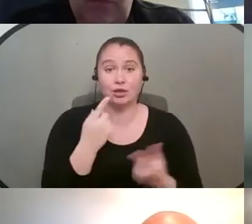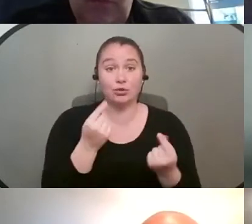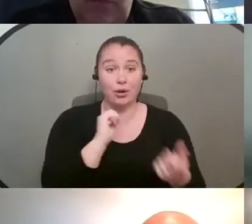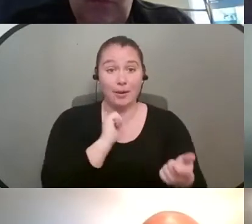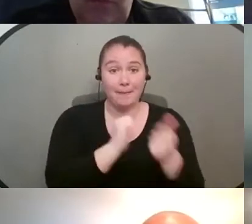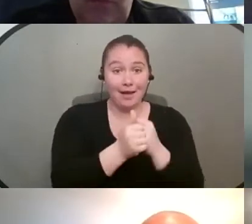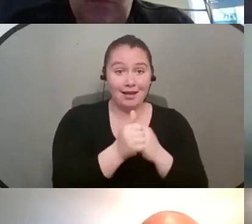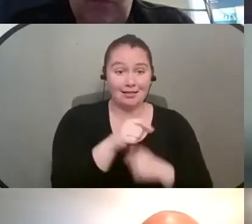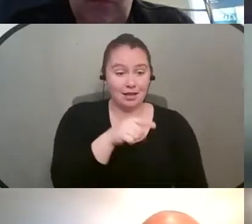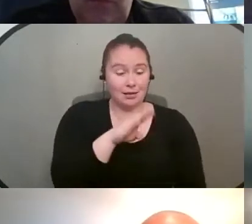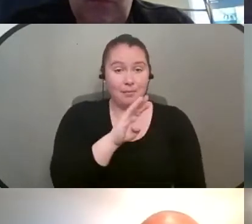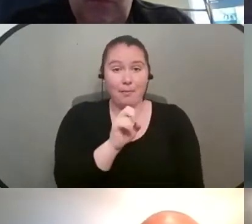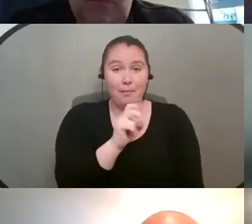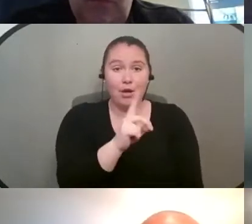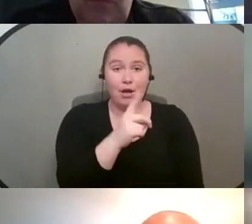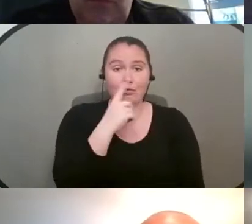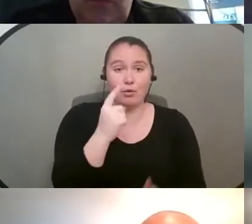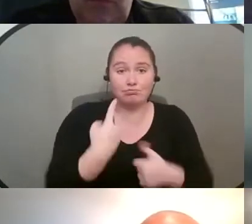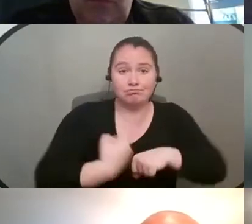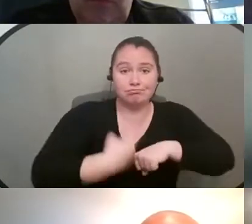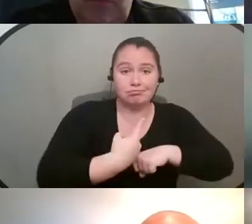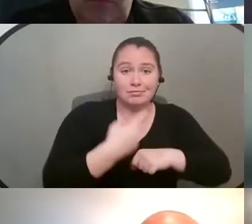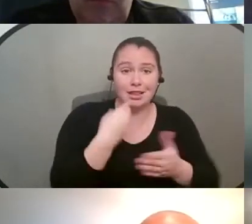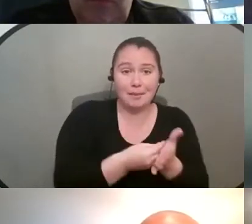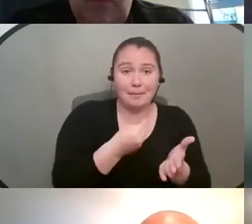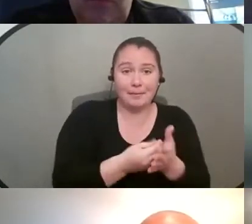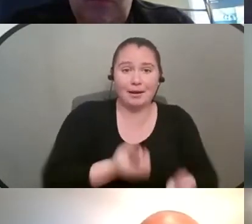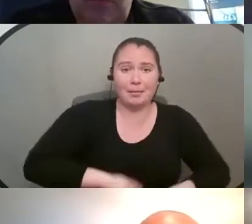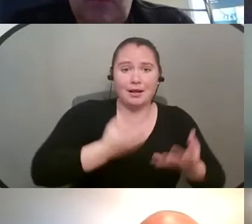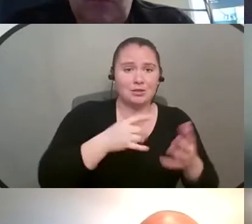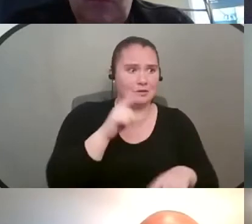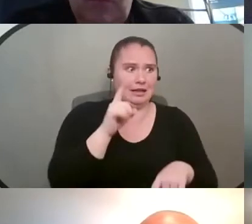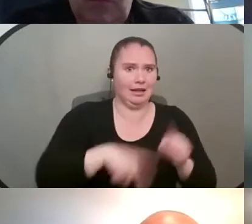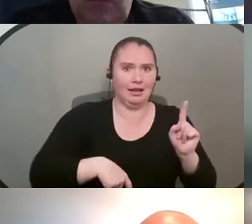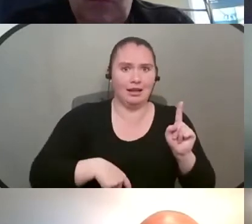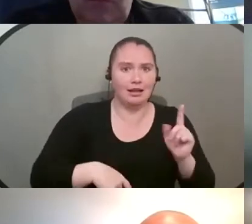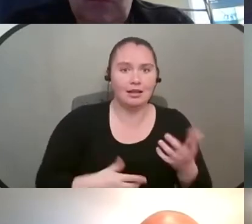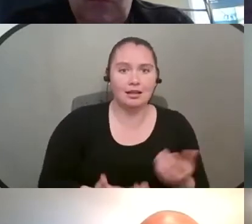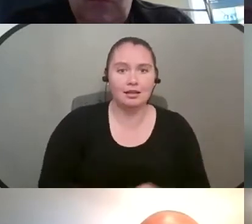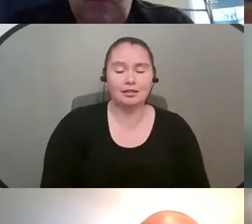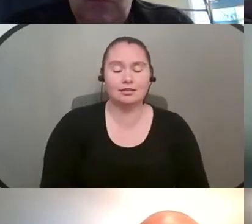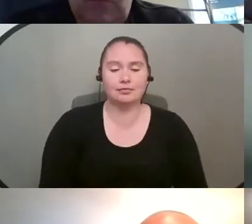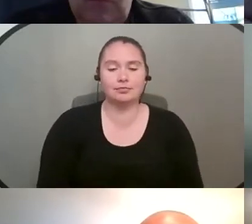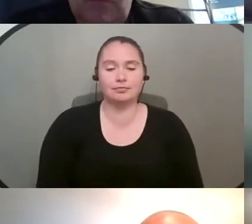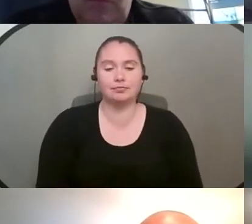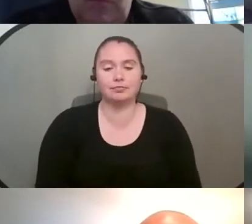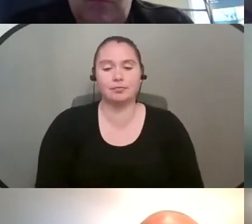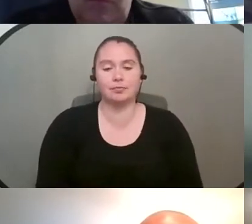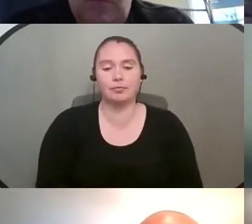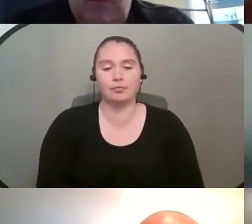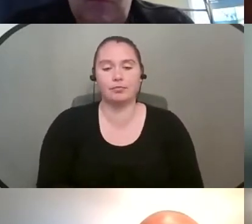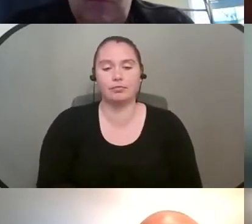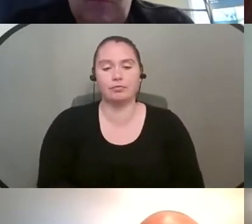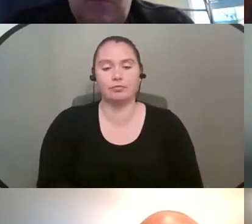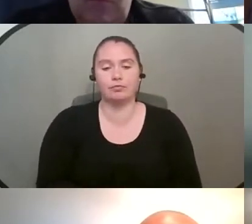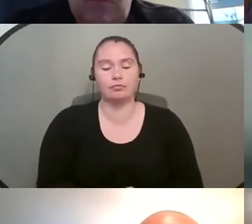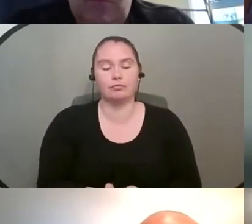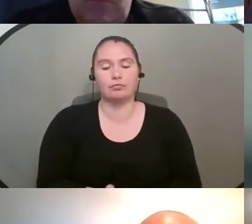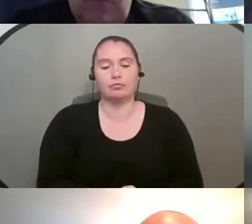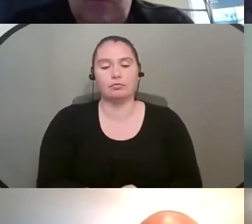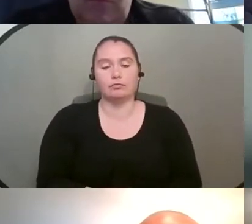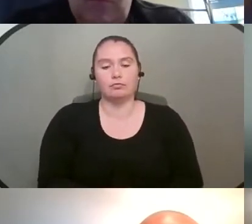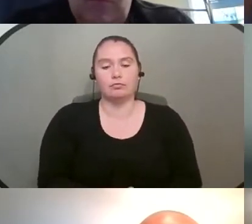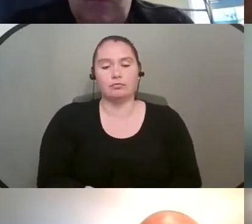bond at once for the amount of money we've been talking about. No, and the board did look at financial information from